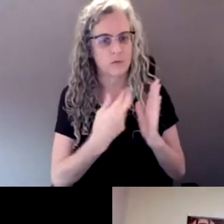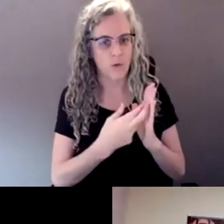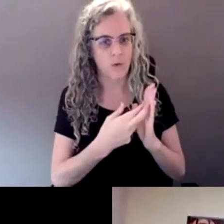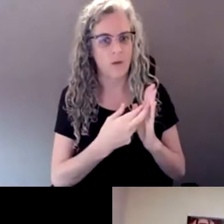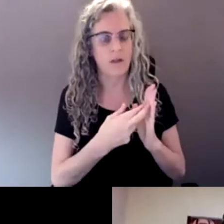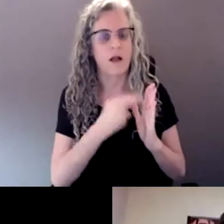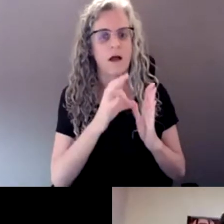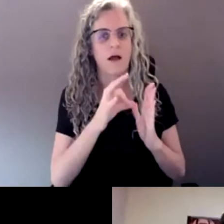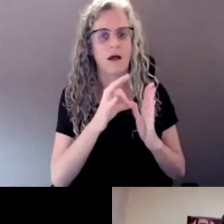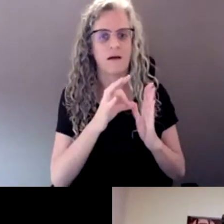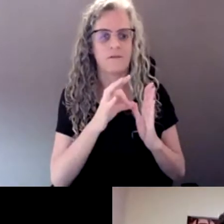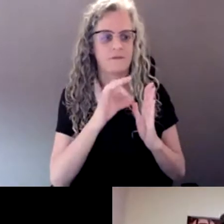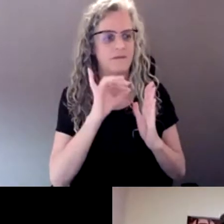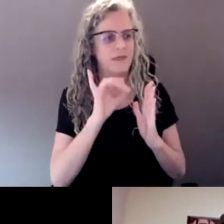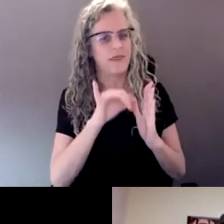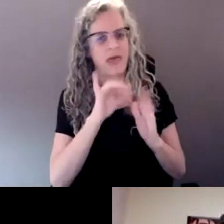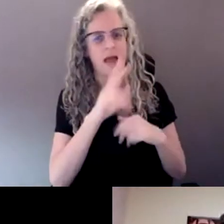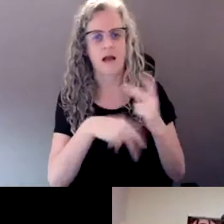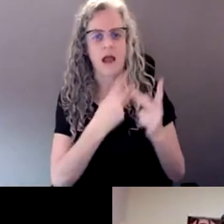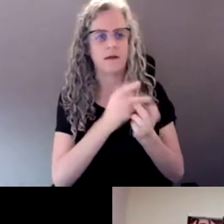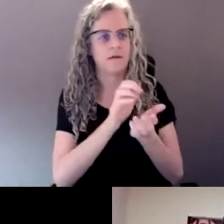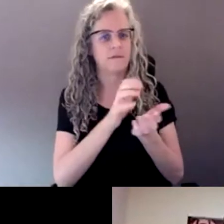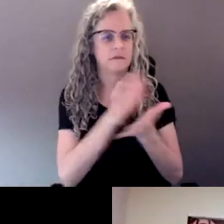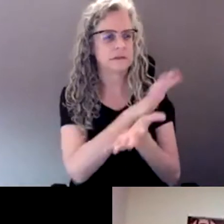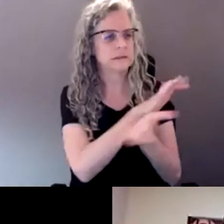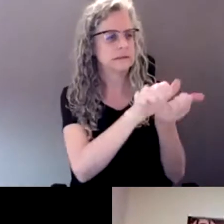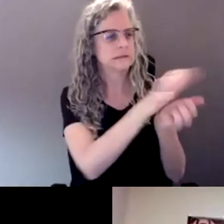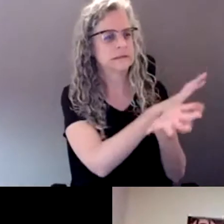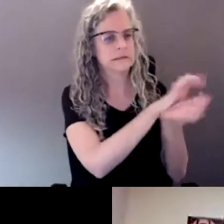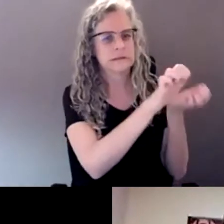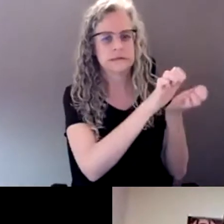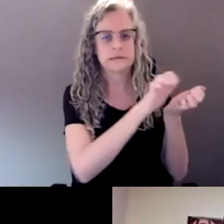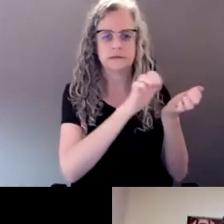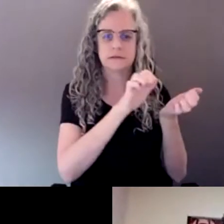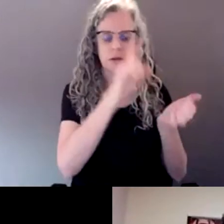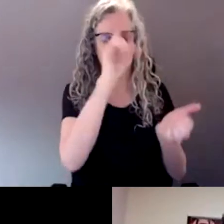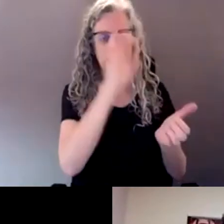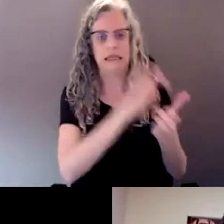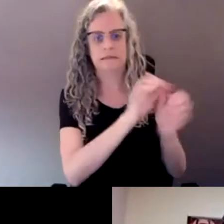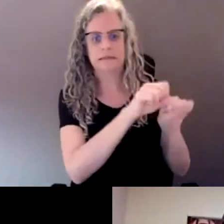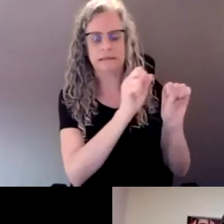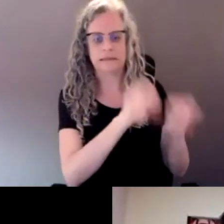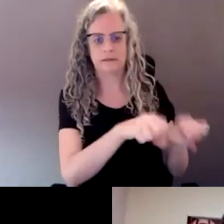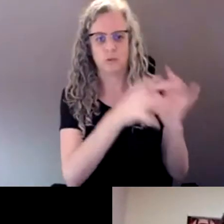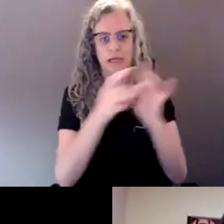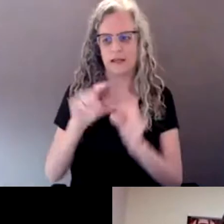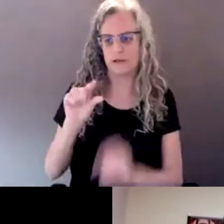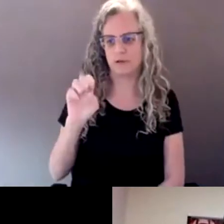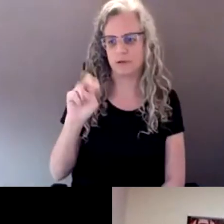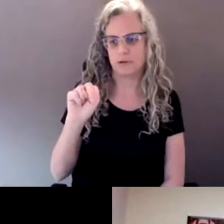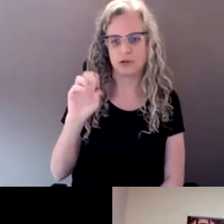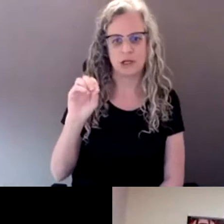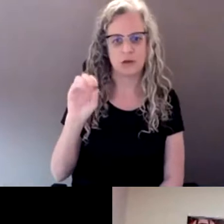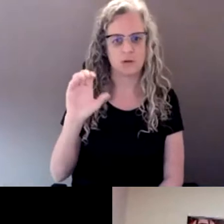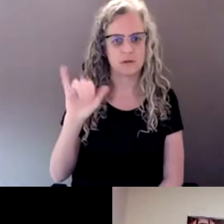sort of exterminationist ideologies in bringing about genocide, because it remains an ever-present threat